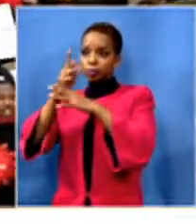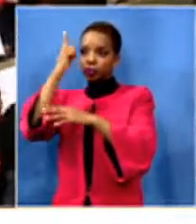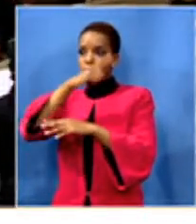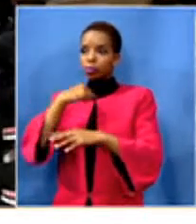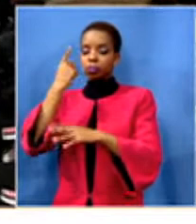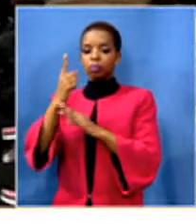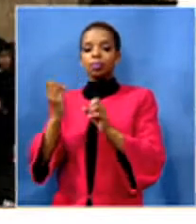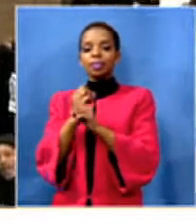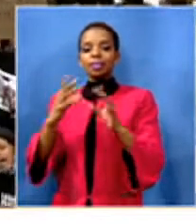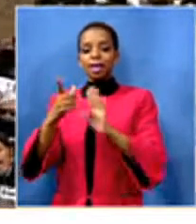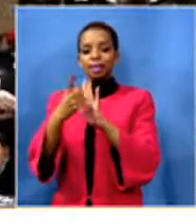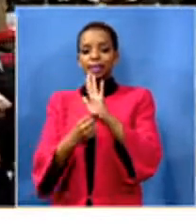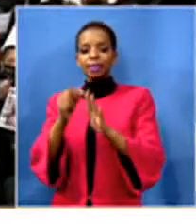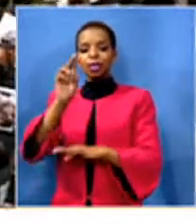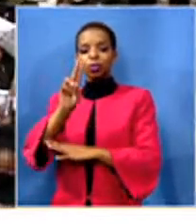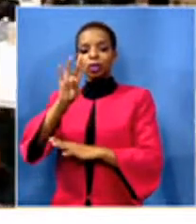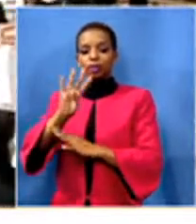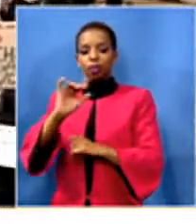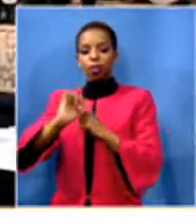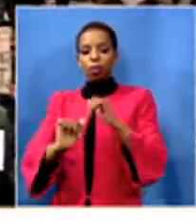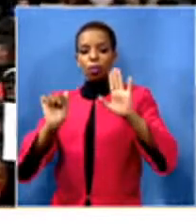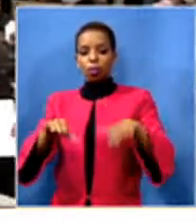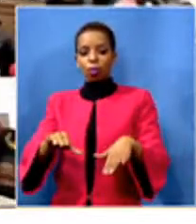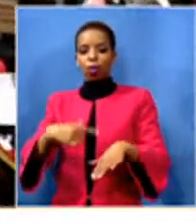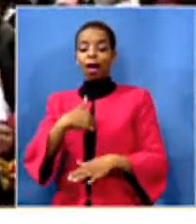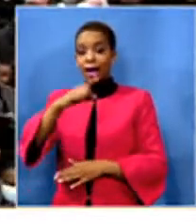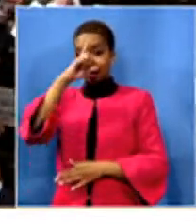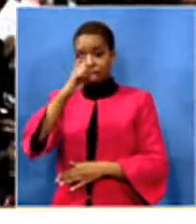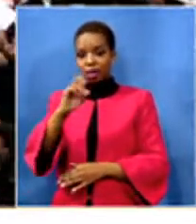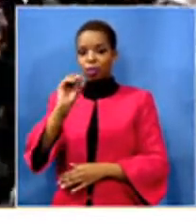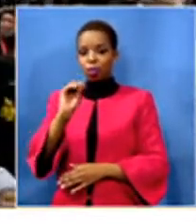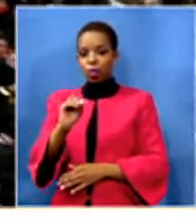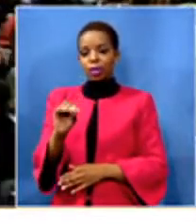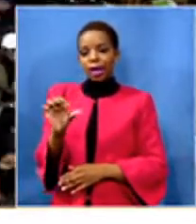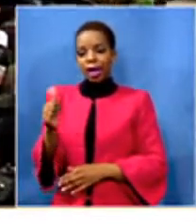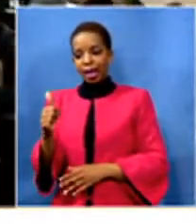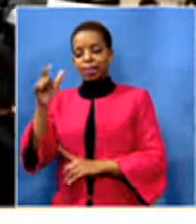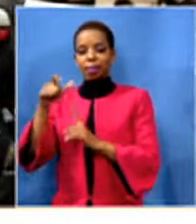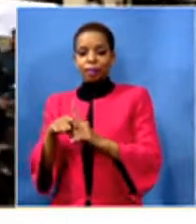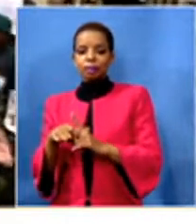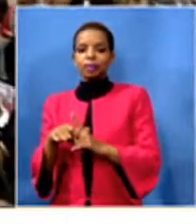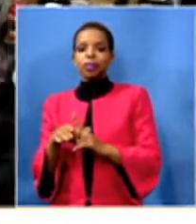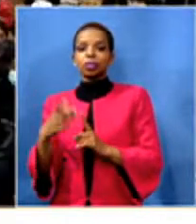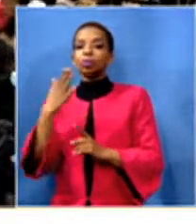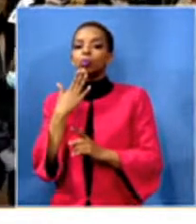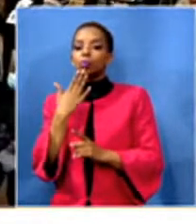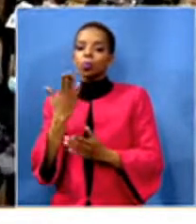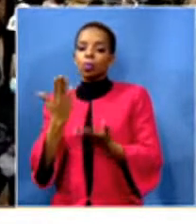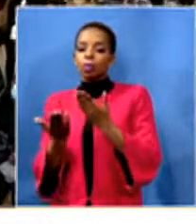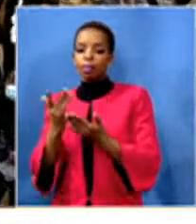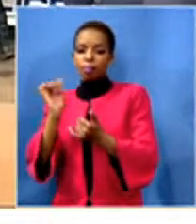of June. I believe that there could be a second suspect that may be arrested